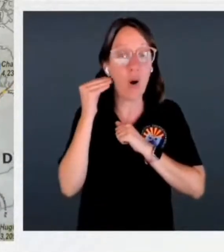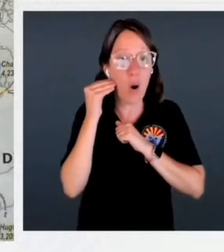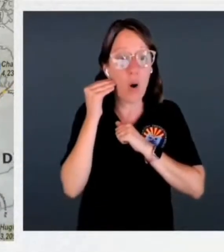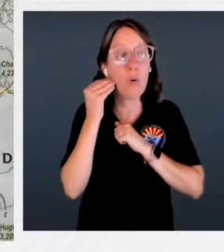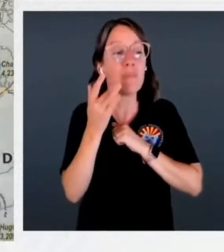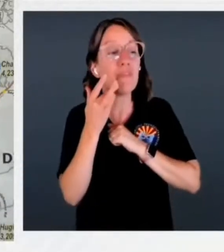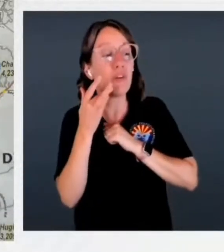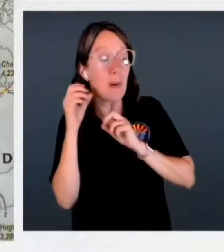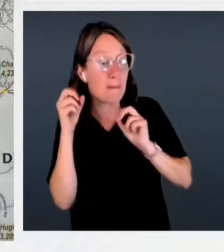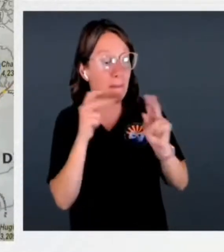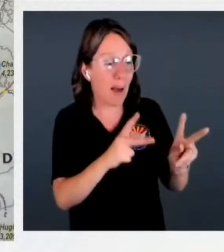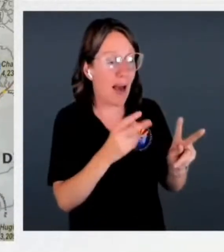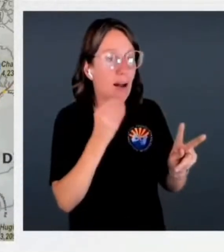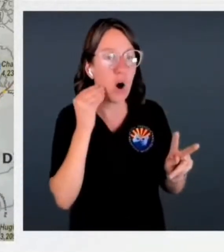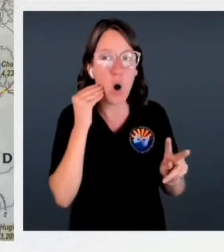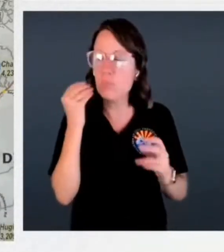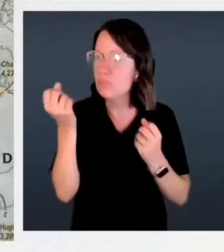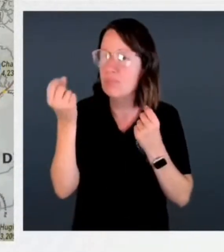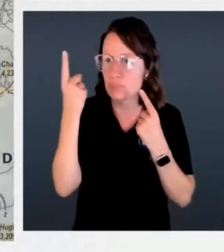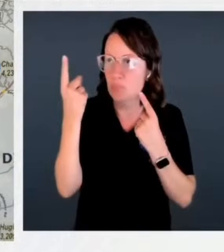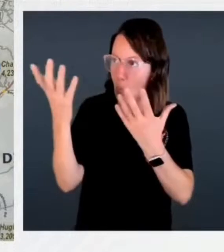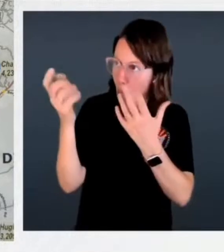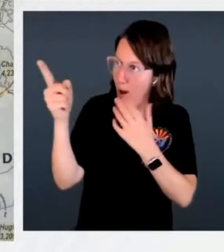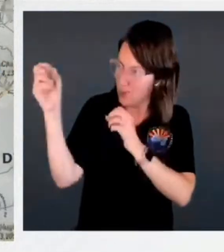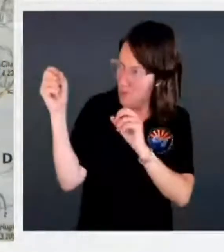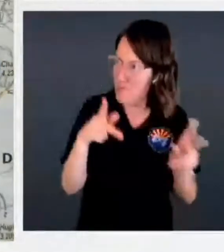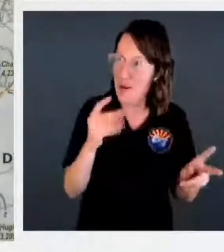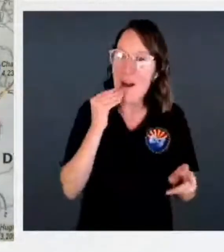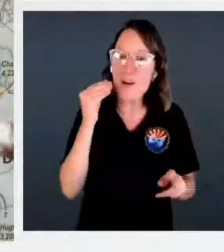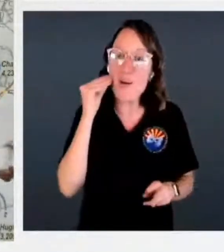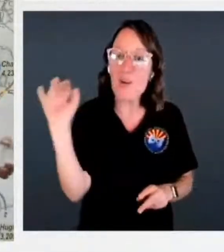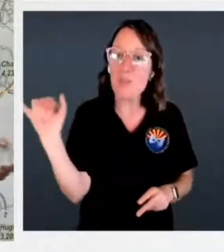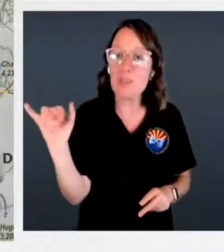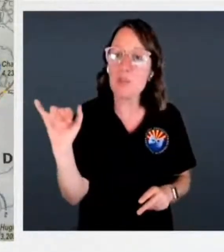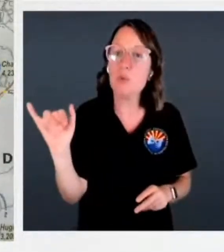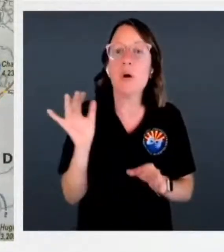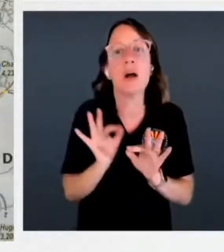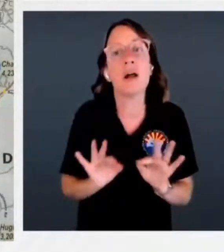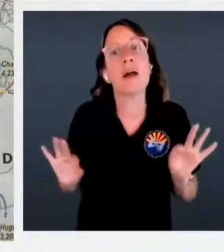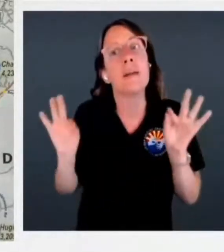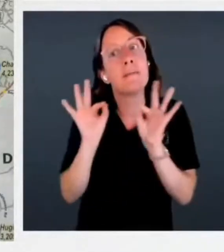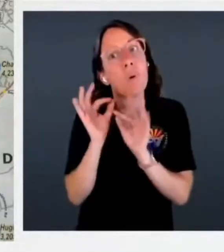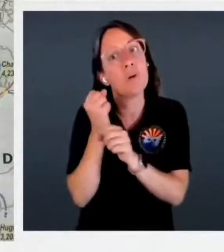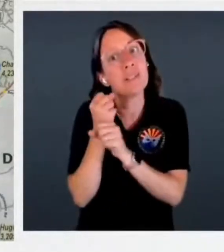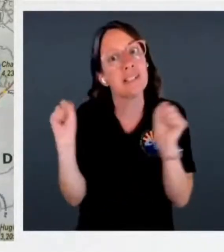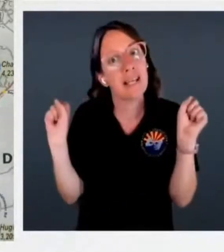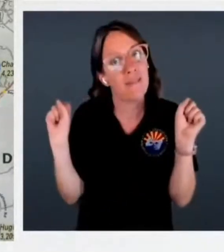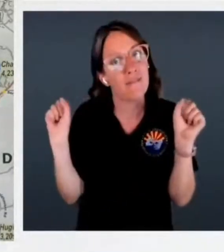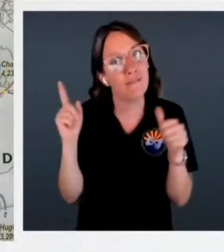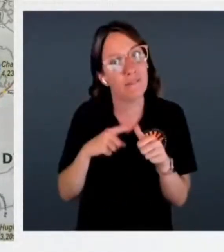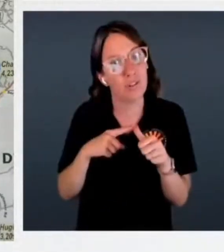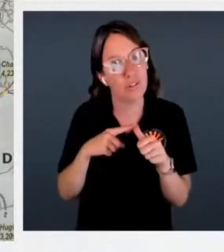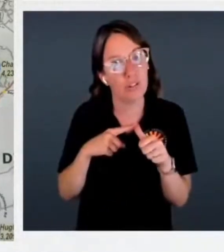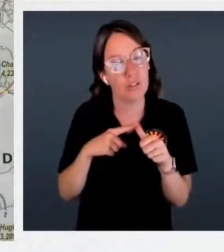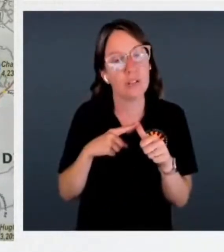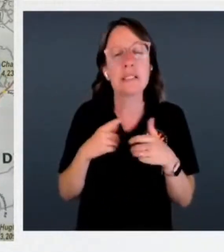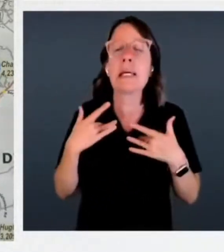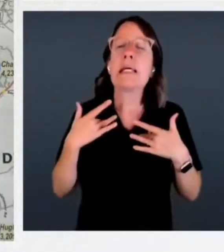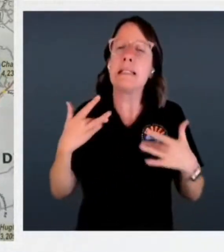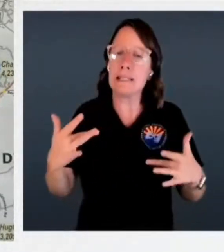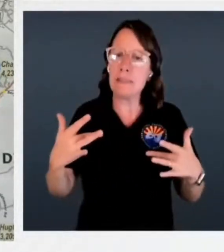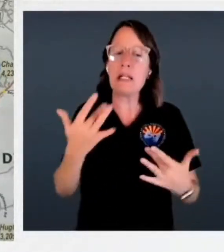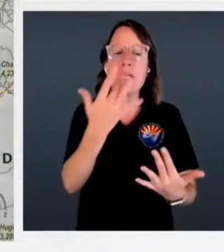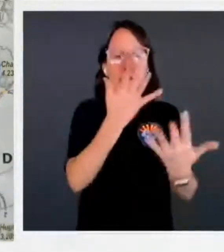make sure it's safe in order to get you back. Usually within the first couple days of a fire, people are understanding of what's going on,